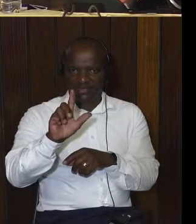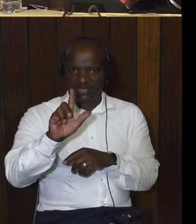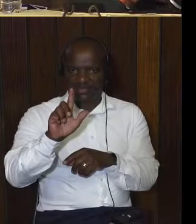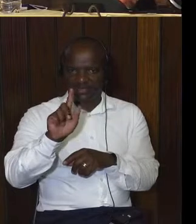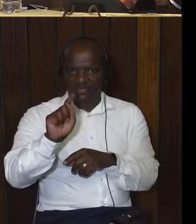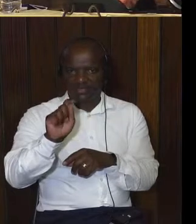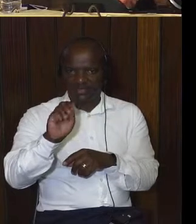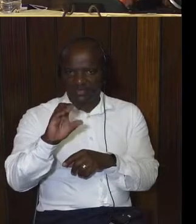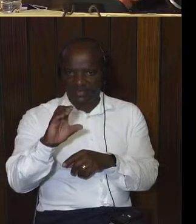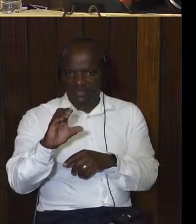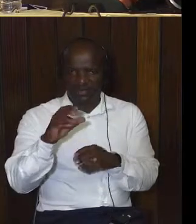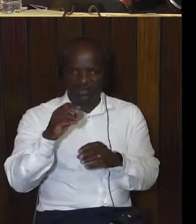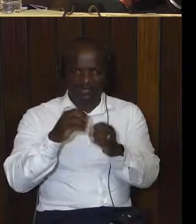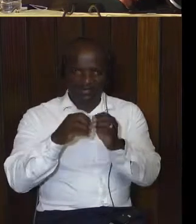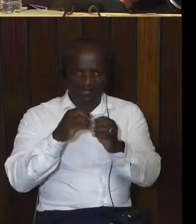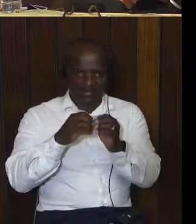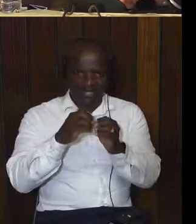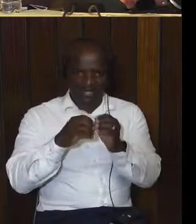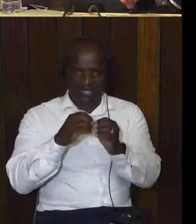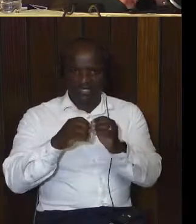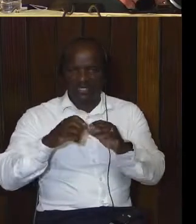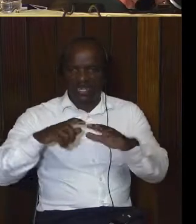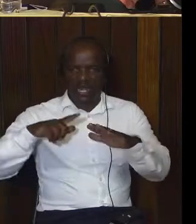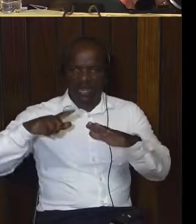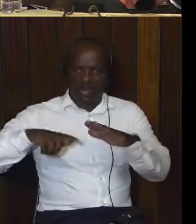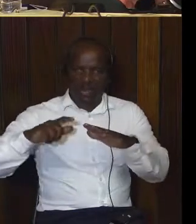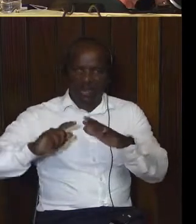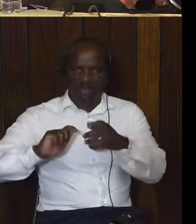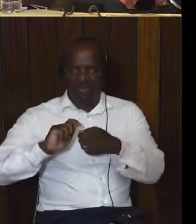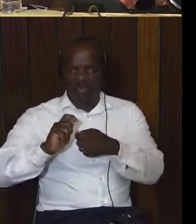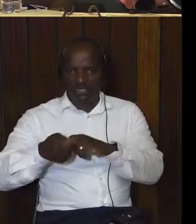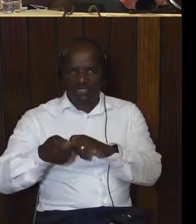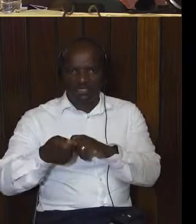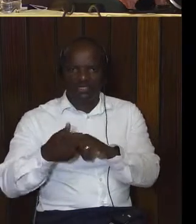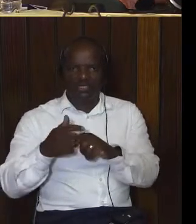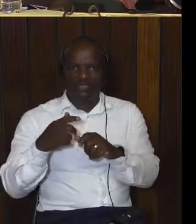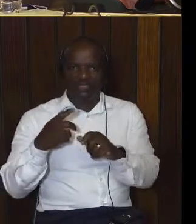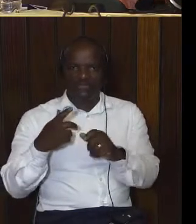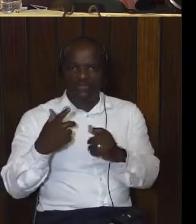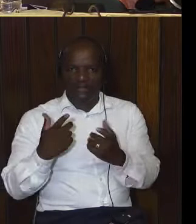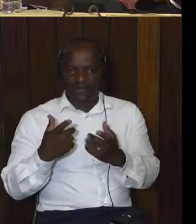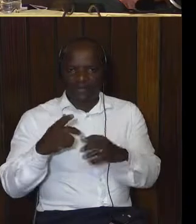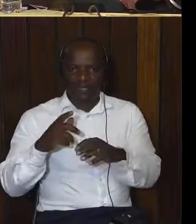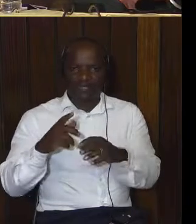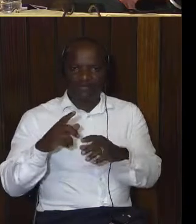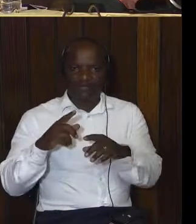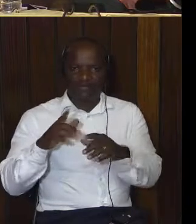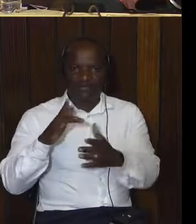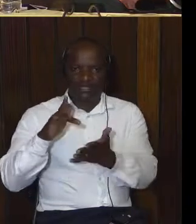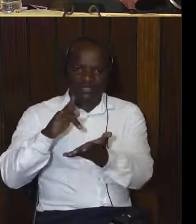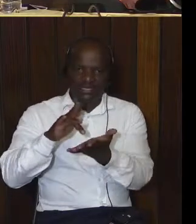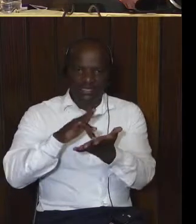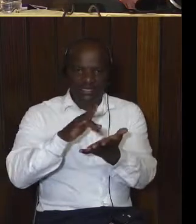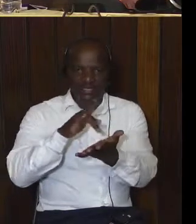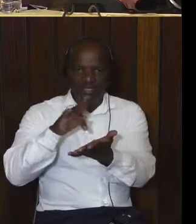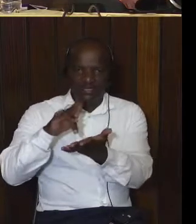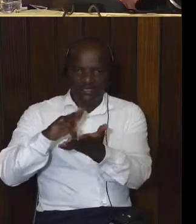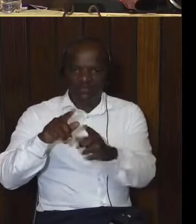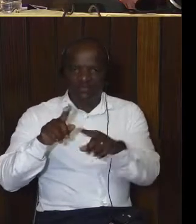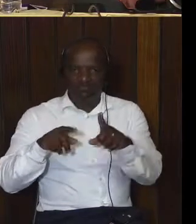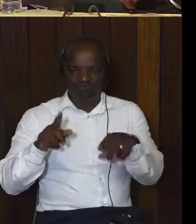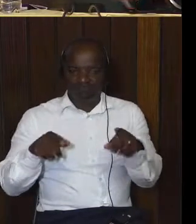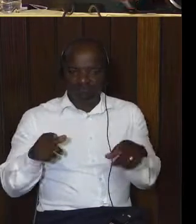nice prefabricated, low-cost DLT centers. But the expenditure comes out of our